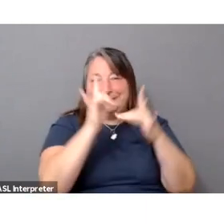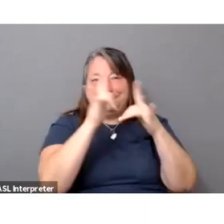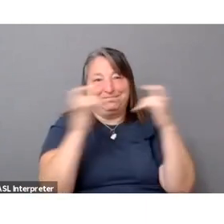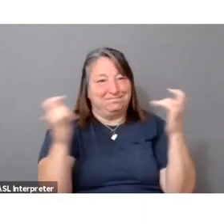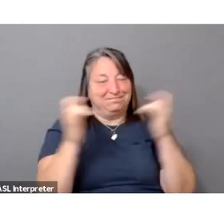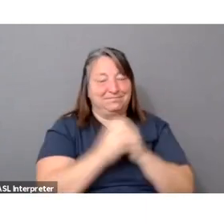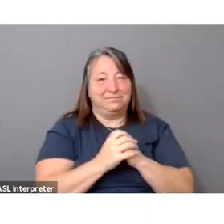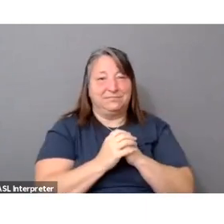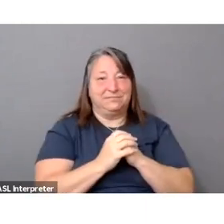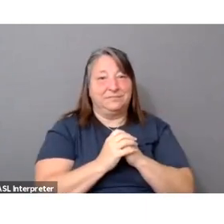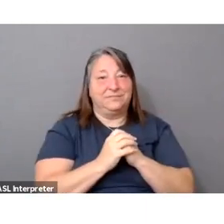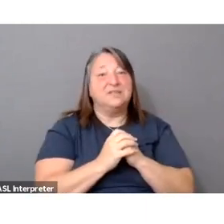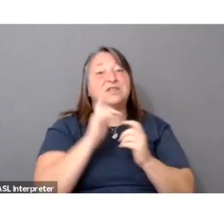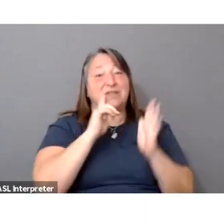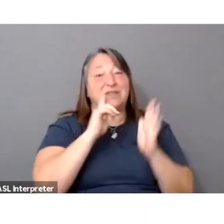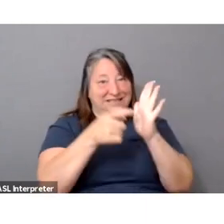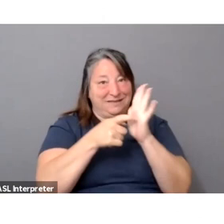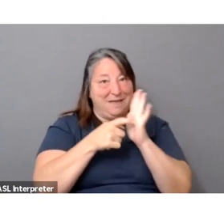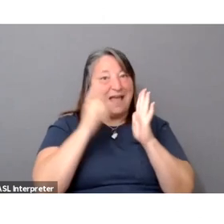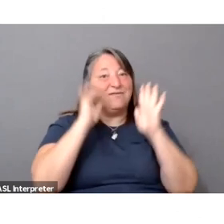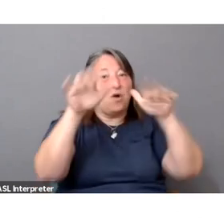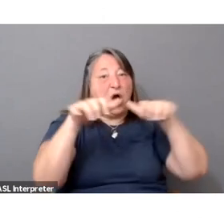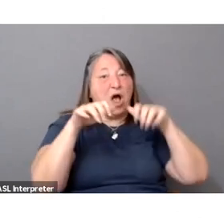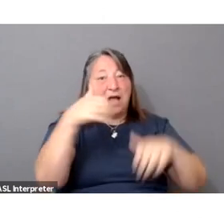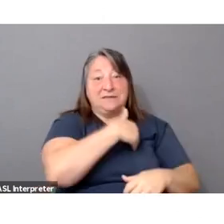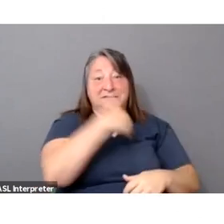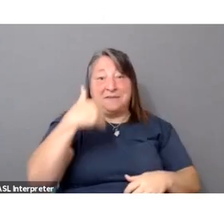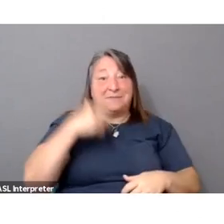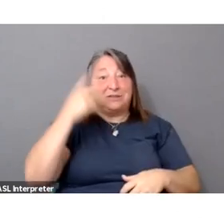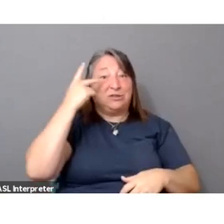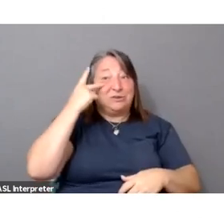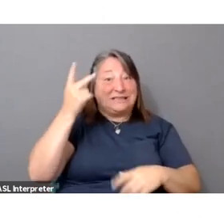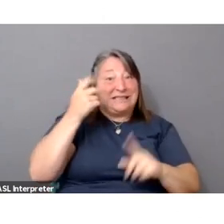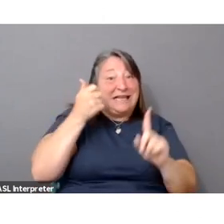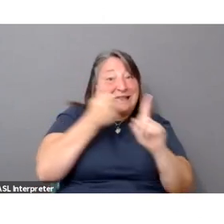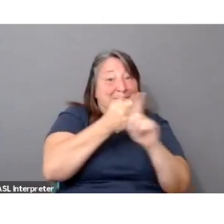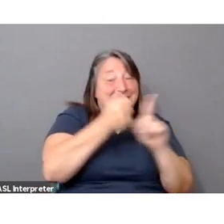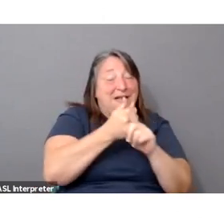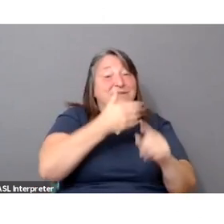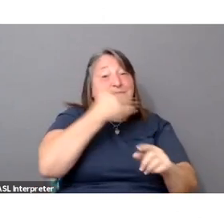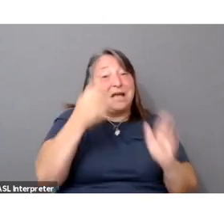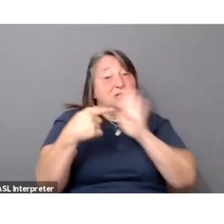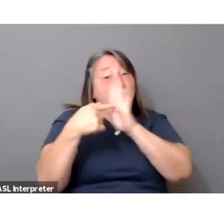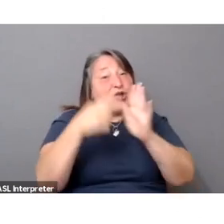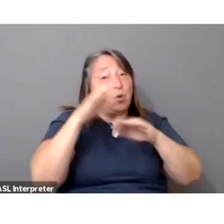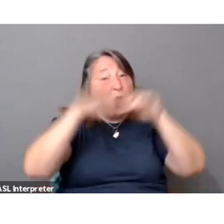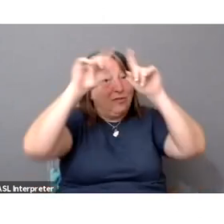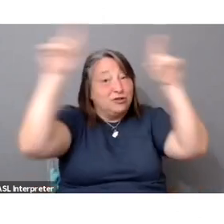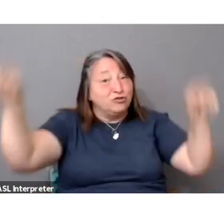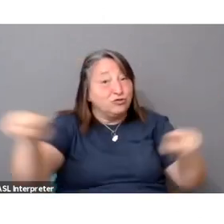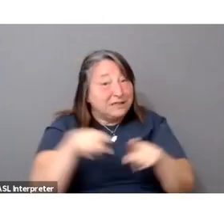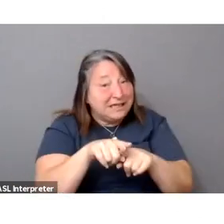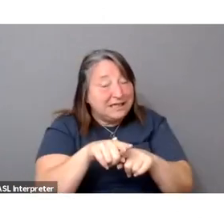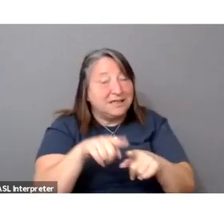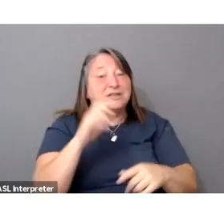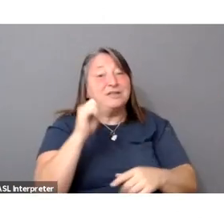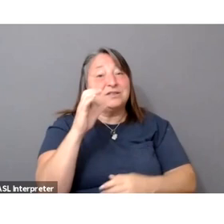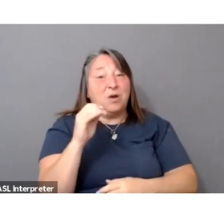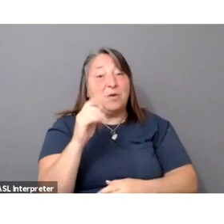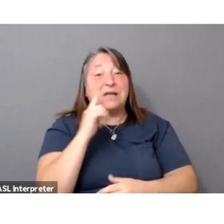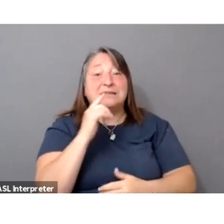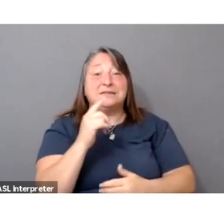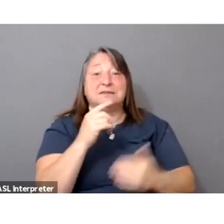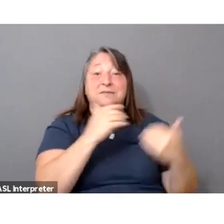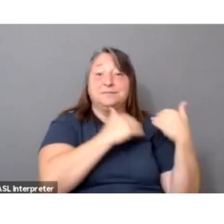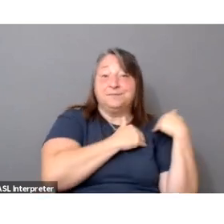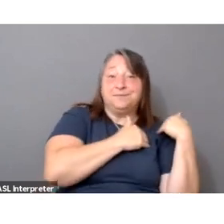is definitely a demand for audience members to see themselves better represented on screen. And so it's incumbent upon